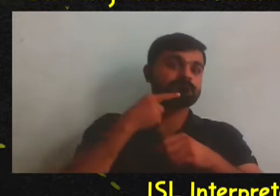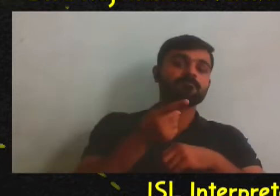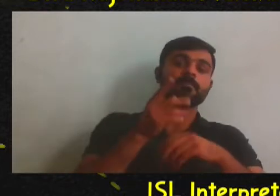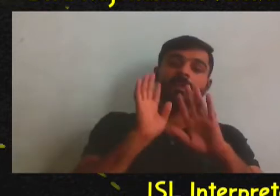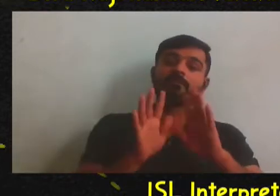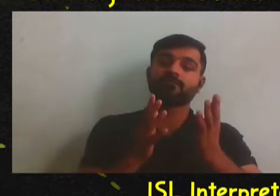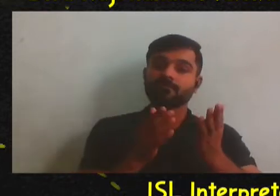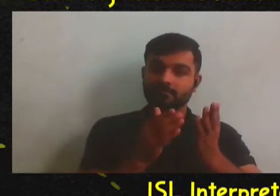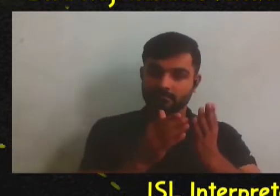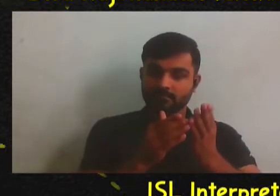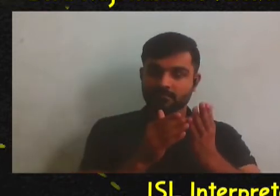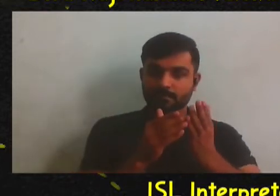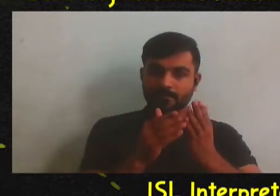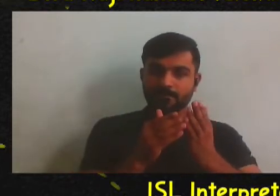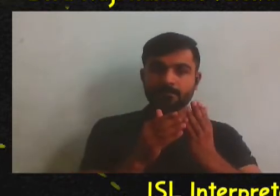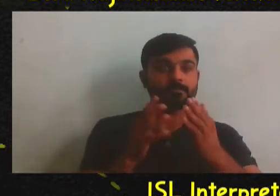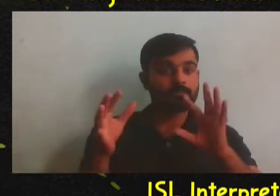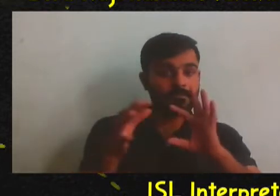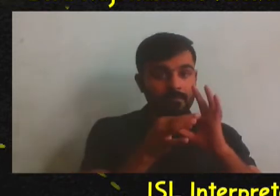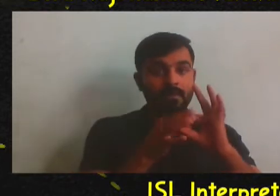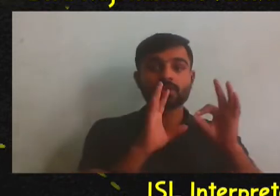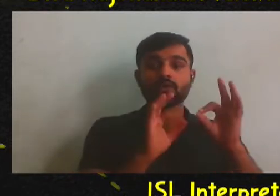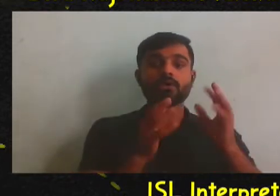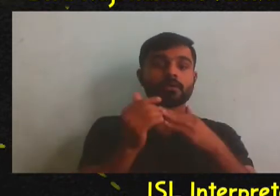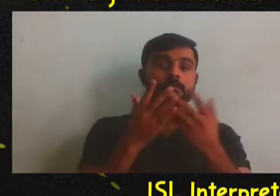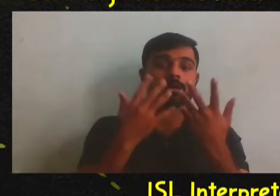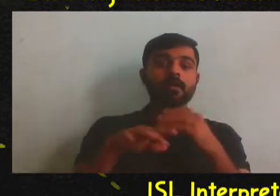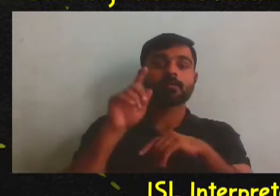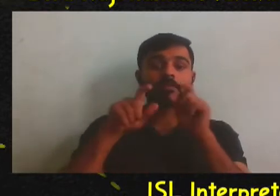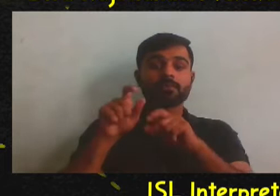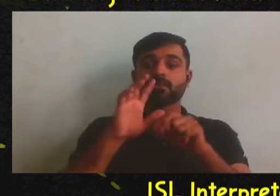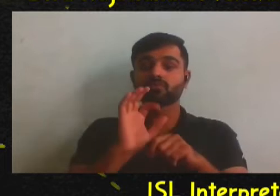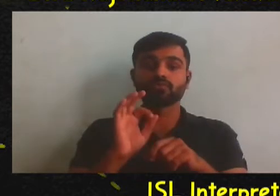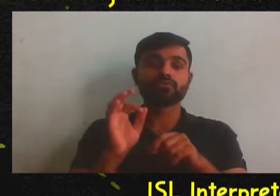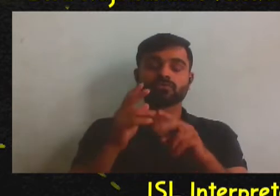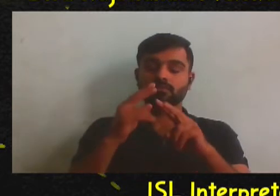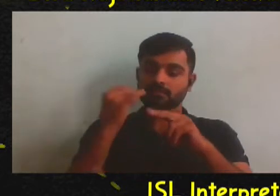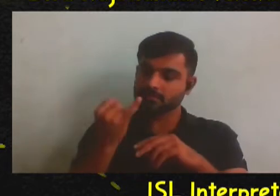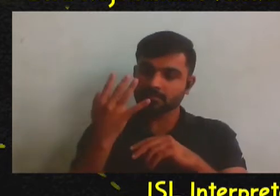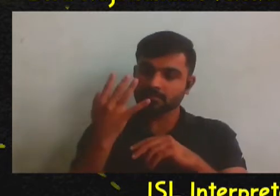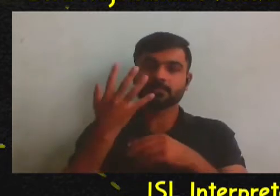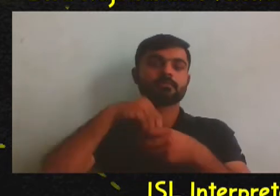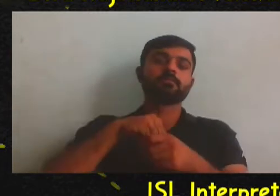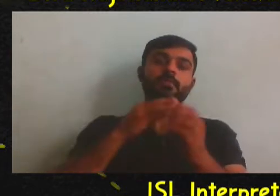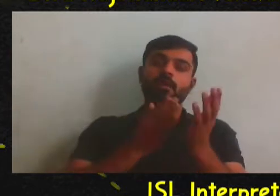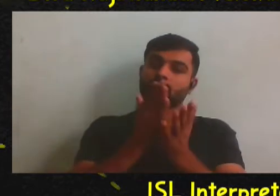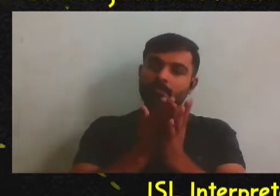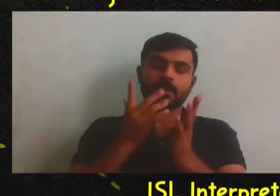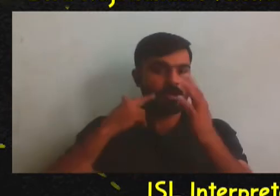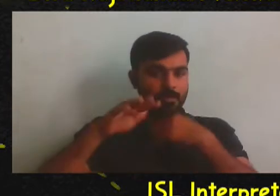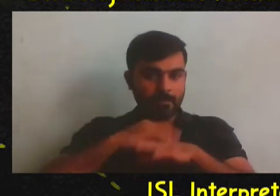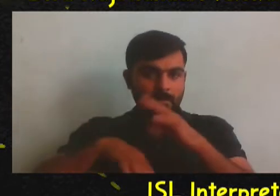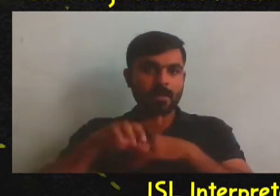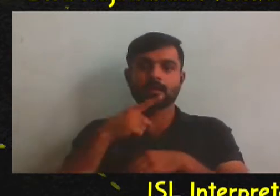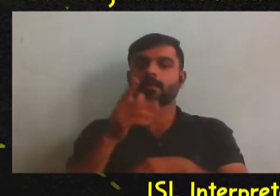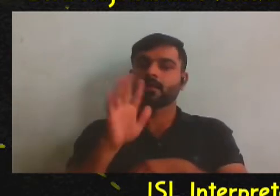having been at Quilt and seeing actually, what is it that people are actually, searching for in like very plain terms, it is